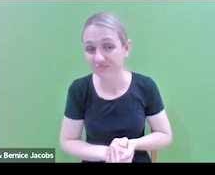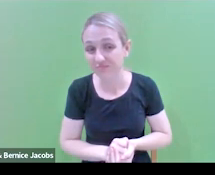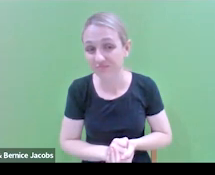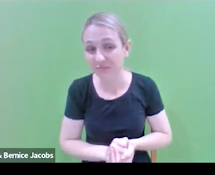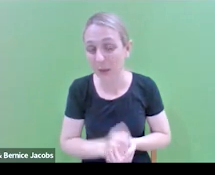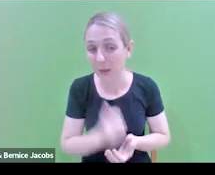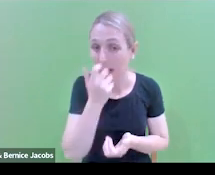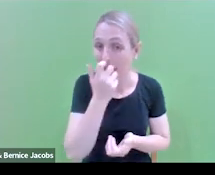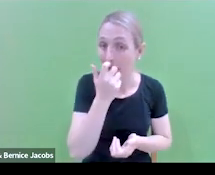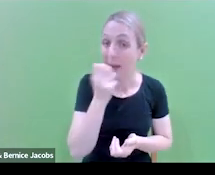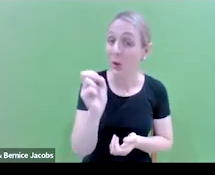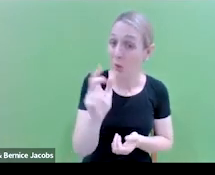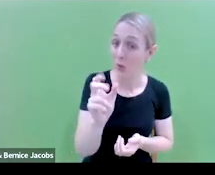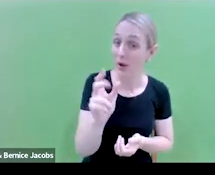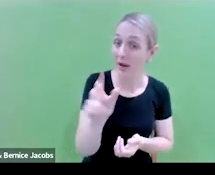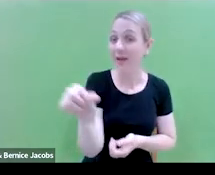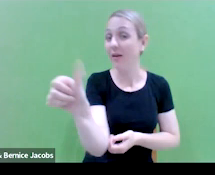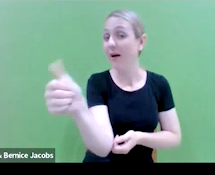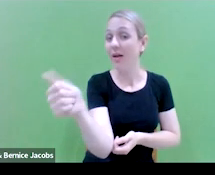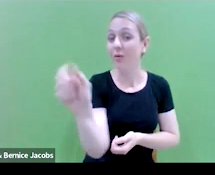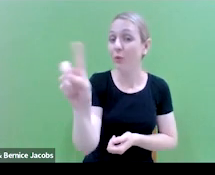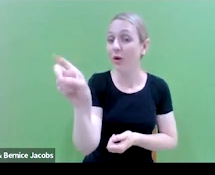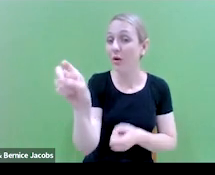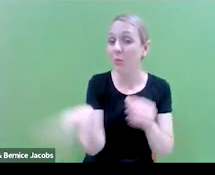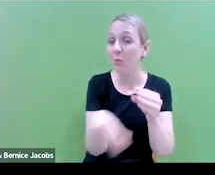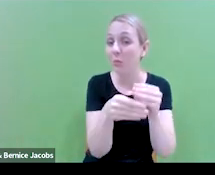Does anyone else have another question?